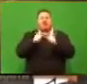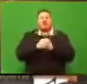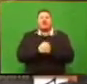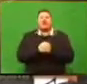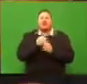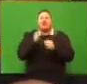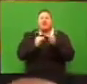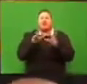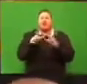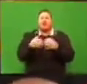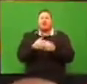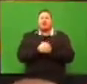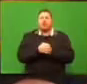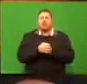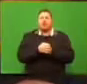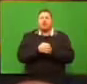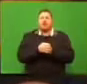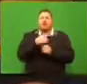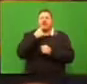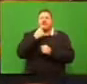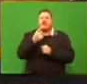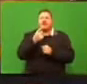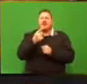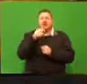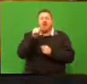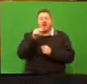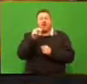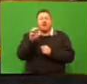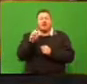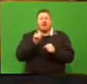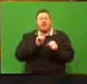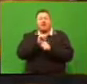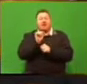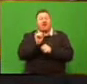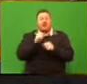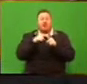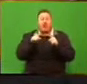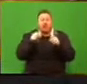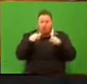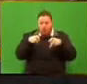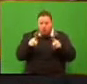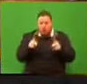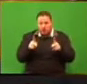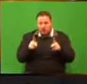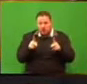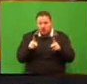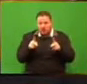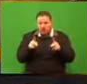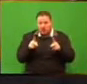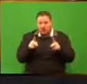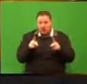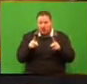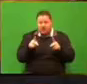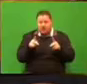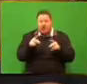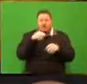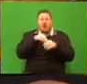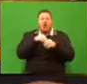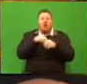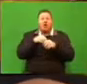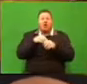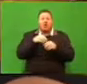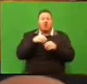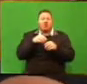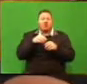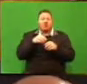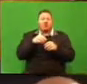There are parties here which campaigned against the ANC, but when the opportunity to be on the gravy train came,